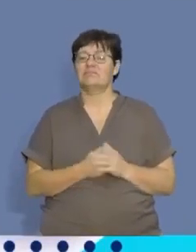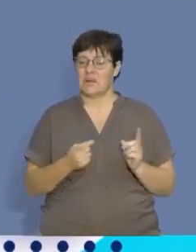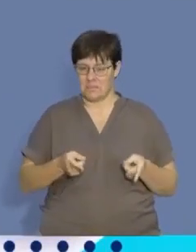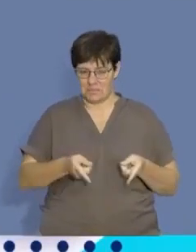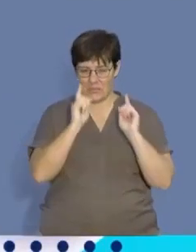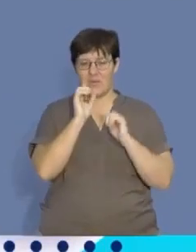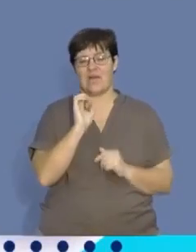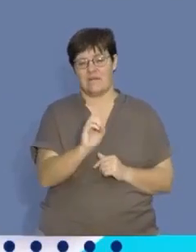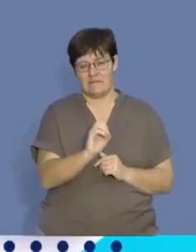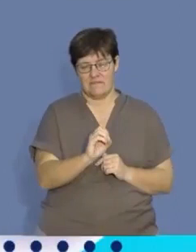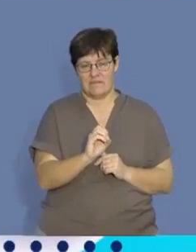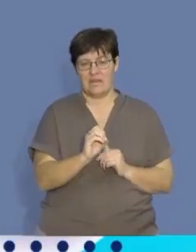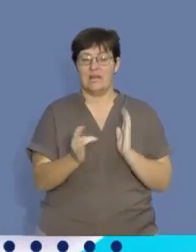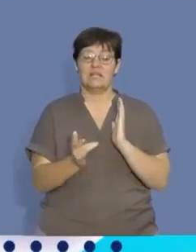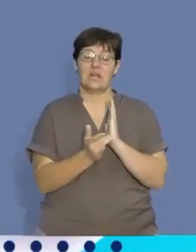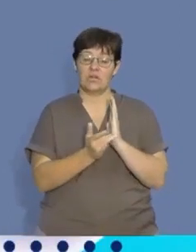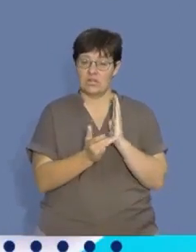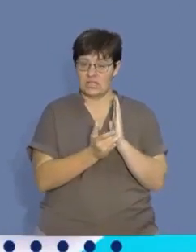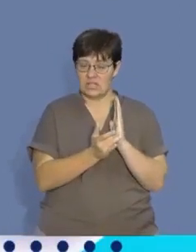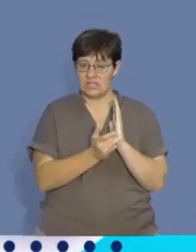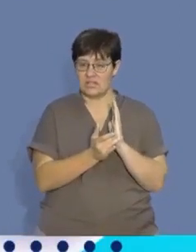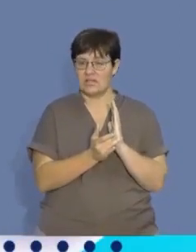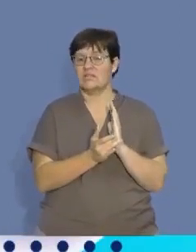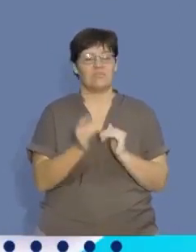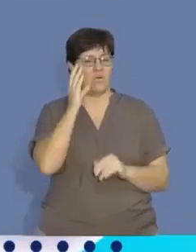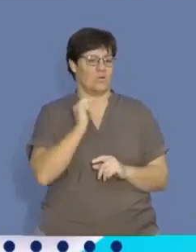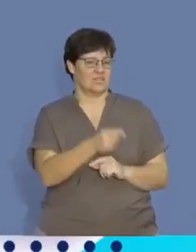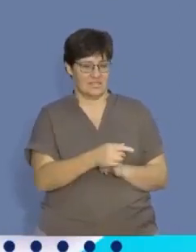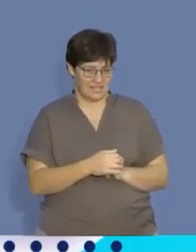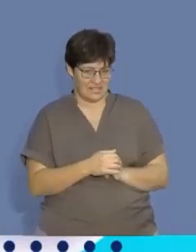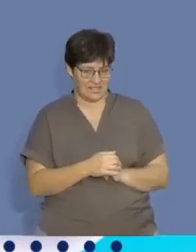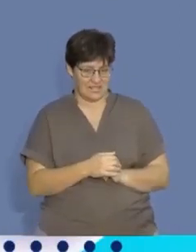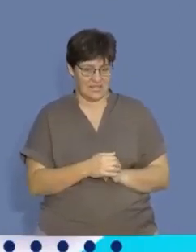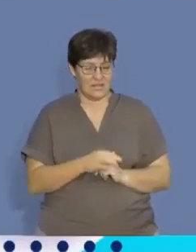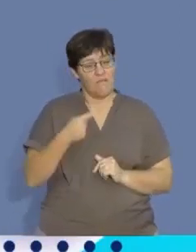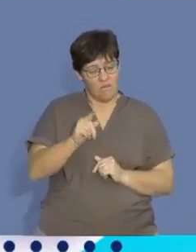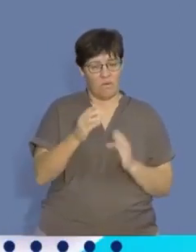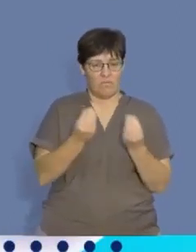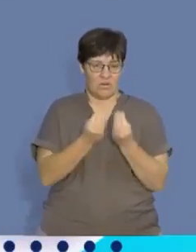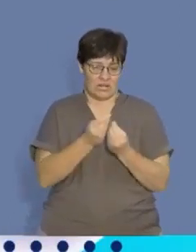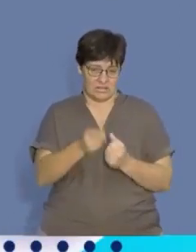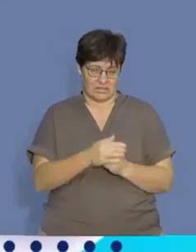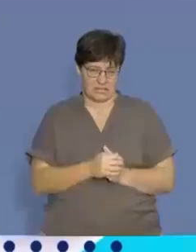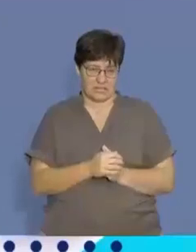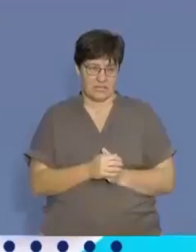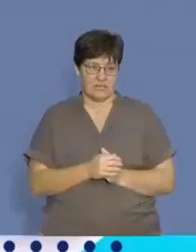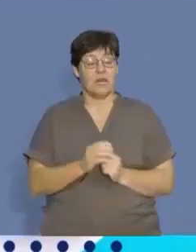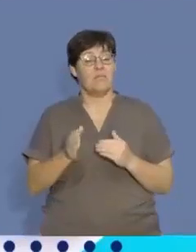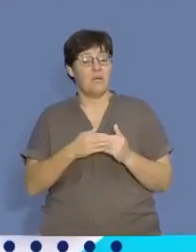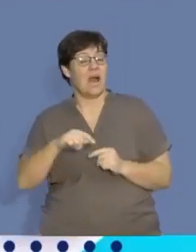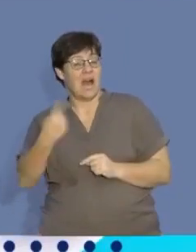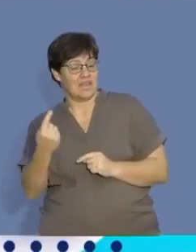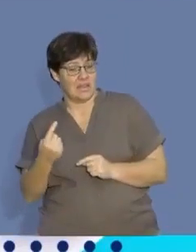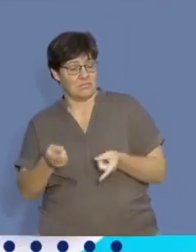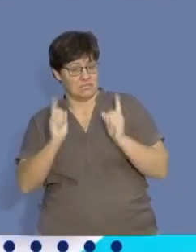on. So there is a danger that the technology might be outdated in terms of this particular